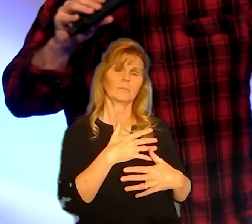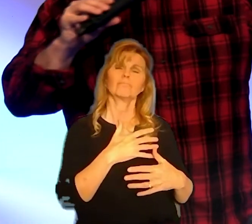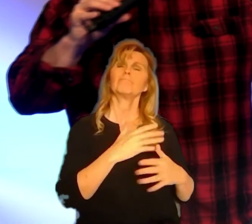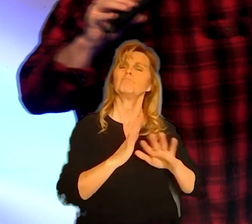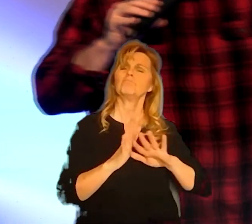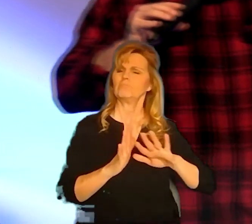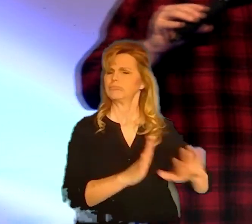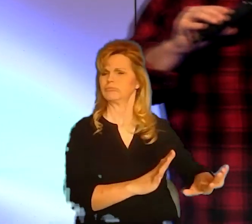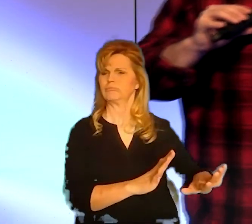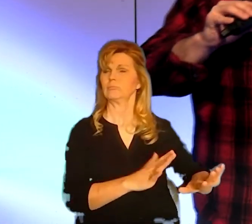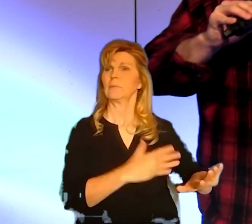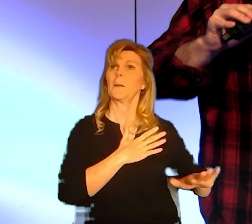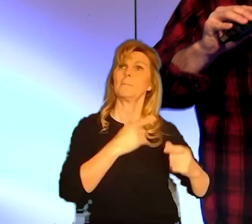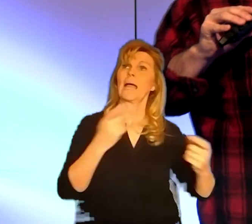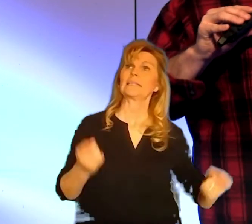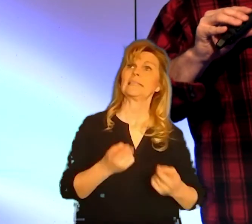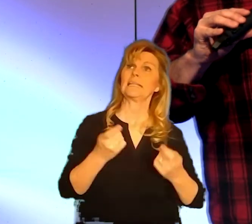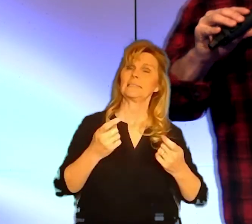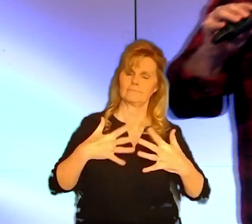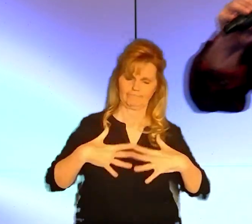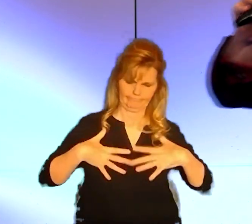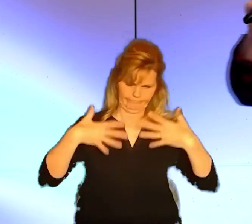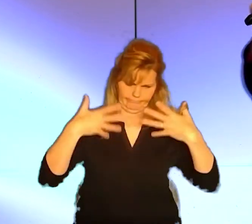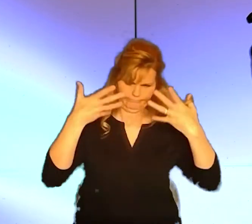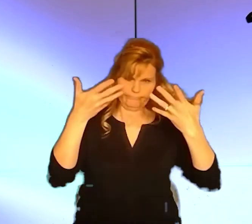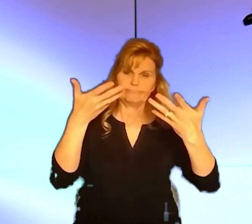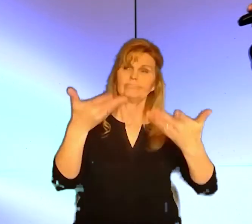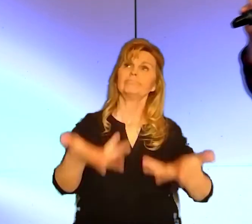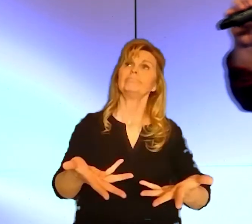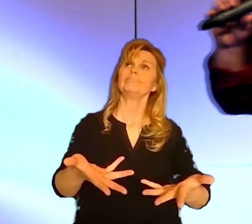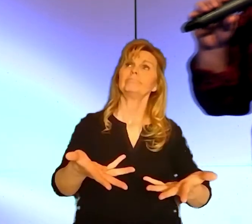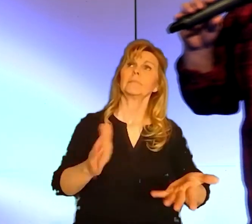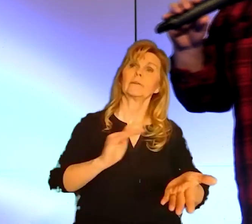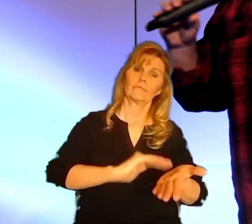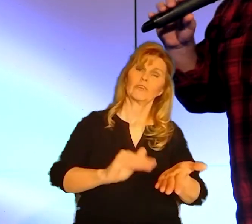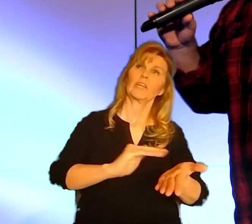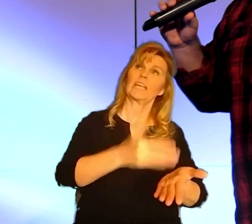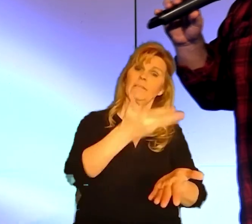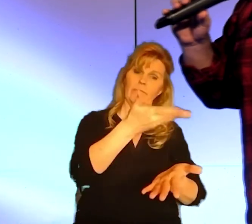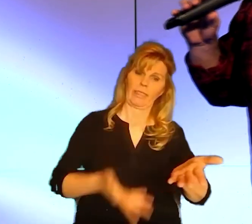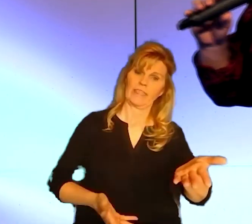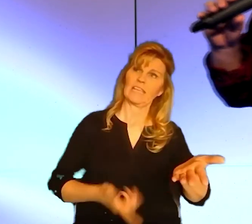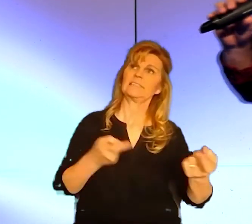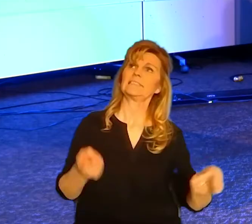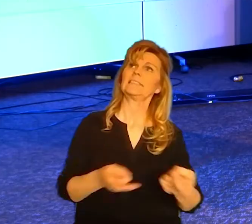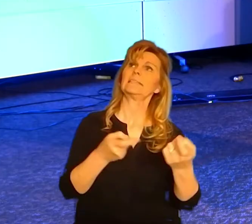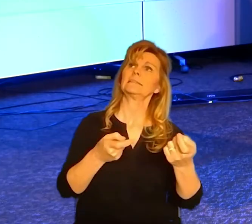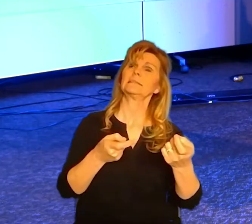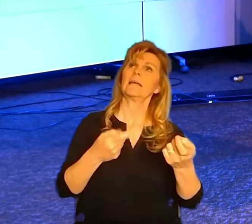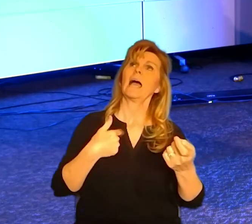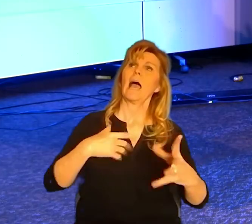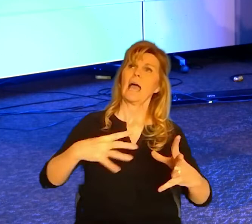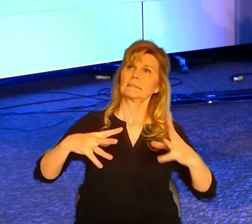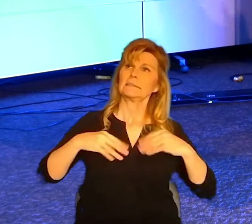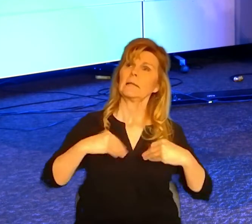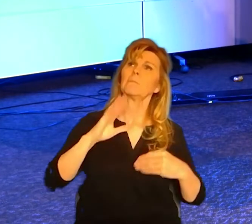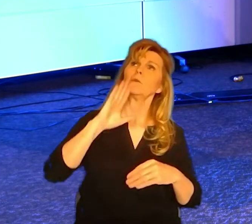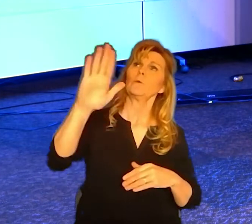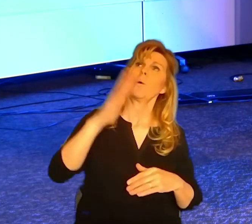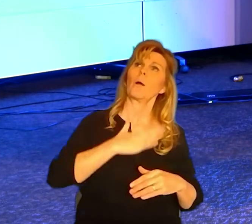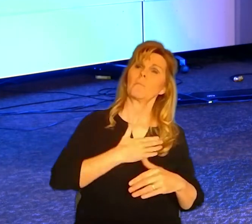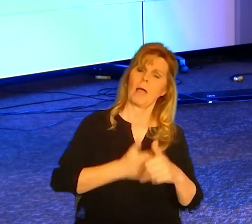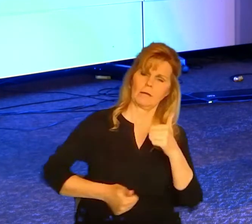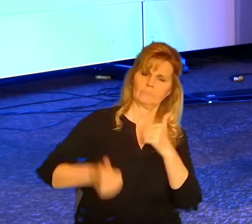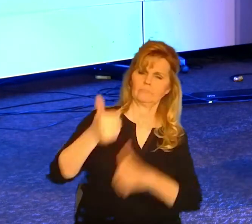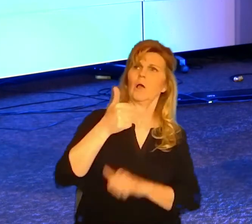Confess my sins. I ask for forgiveness, and I confess that you're my Lord and